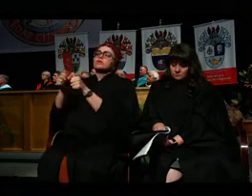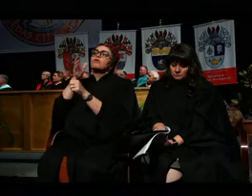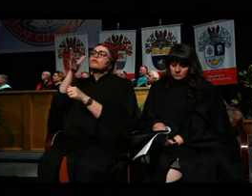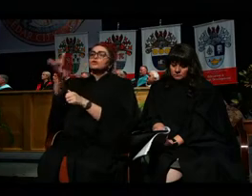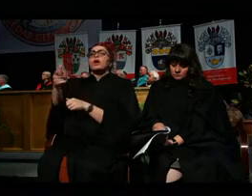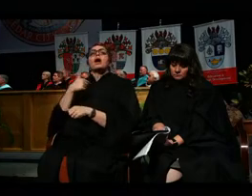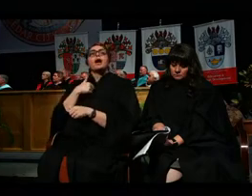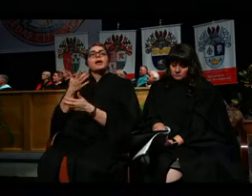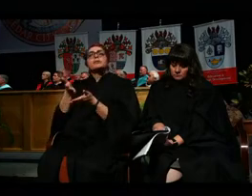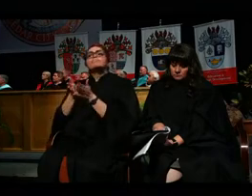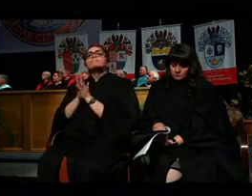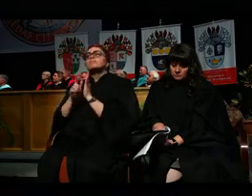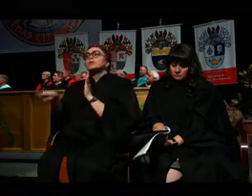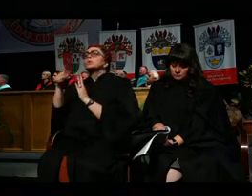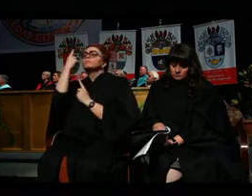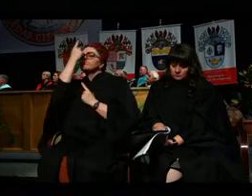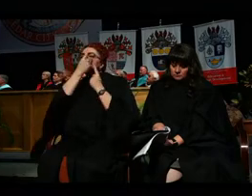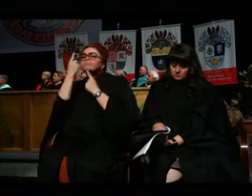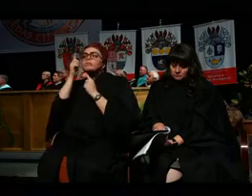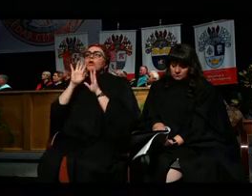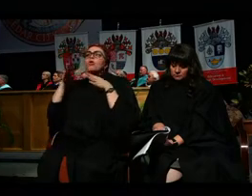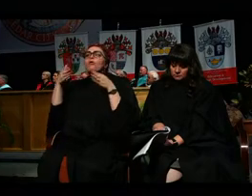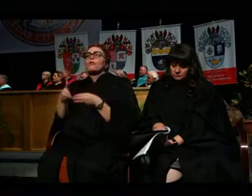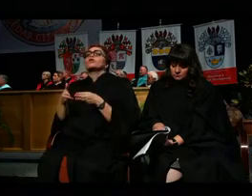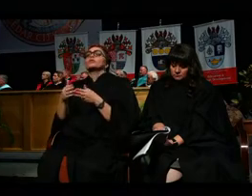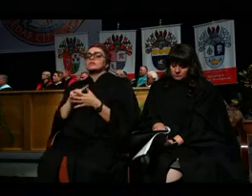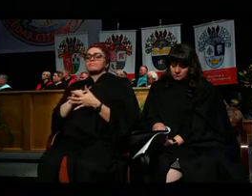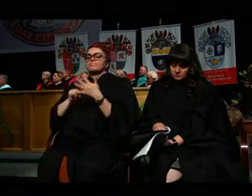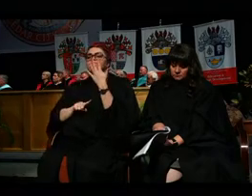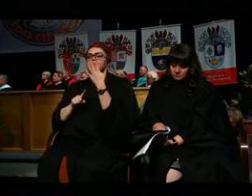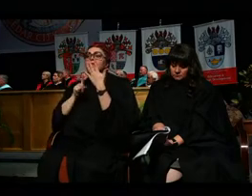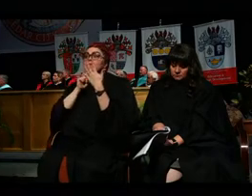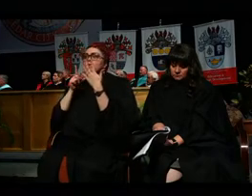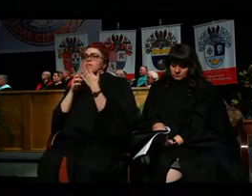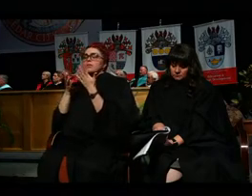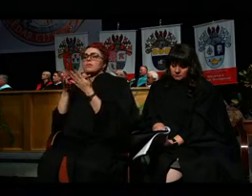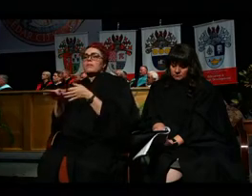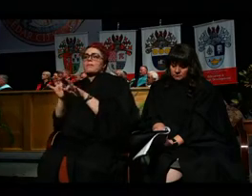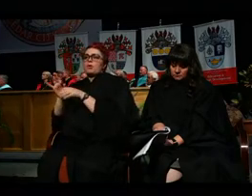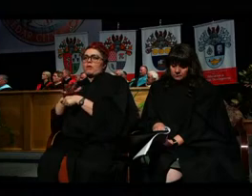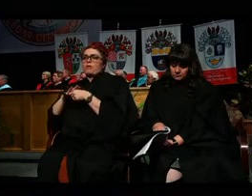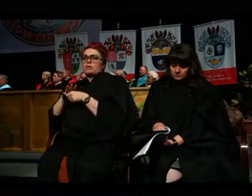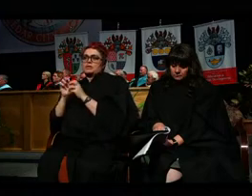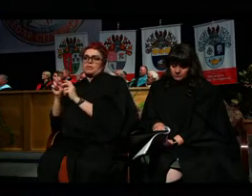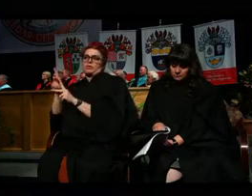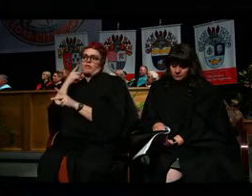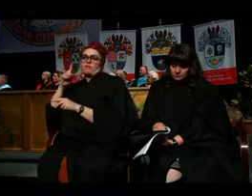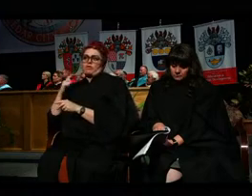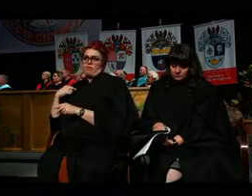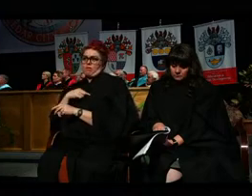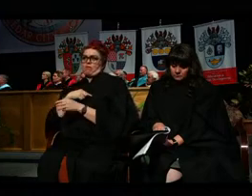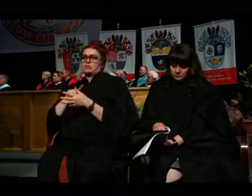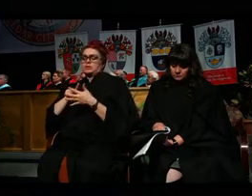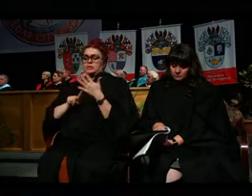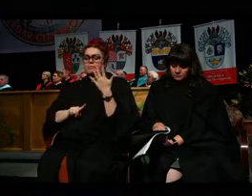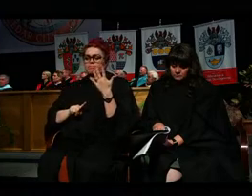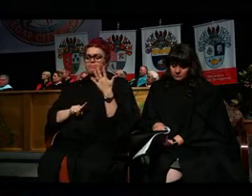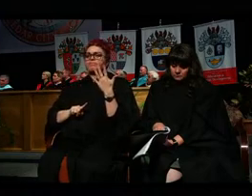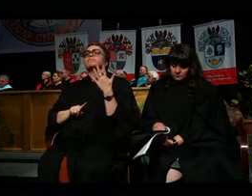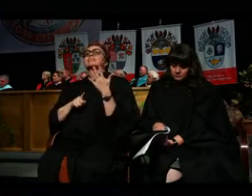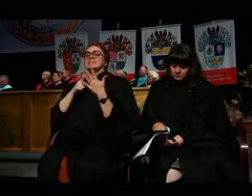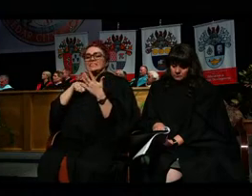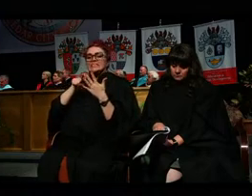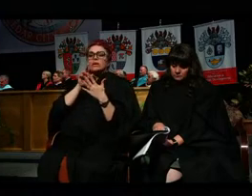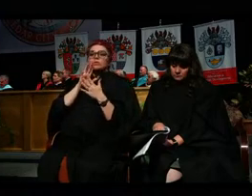campus community to consider focusing on five important areas of opportunity for us. These five areas will provide a strong